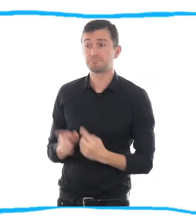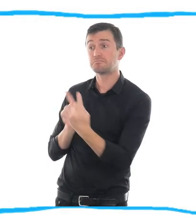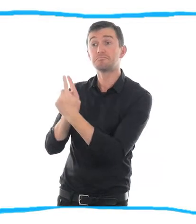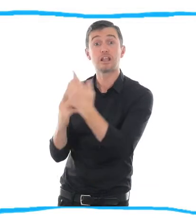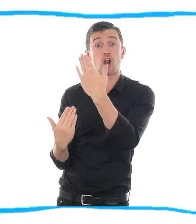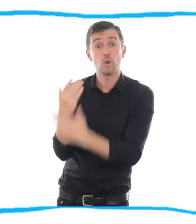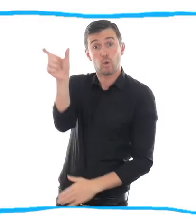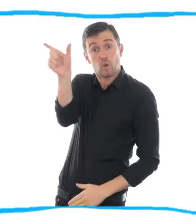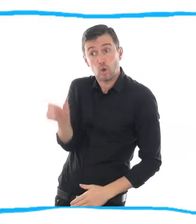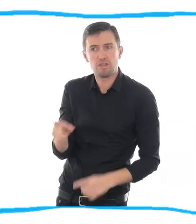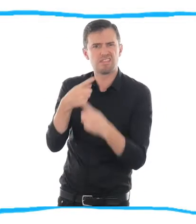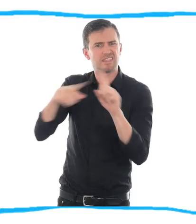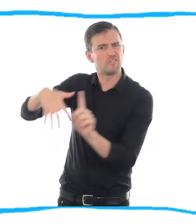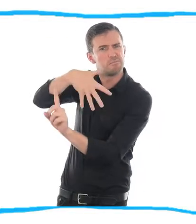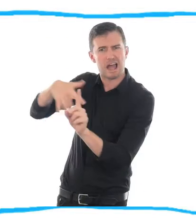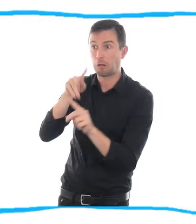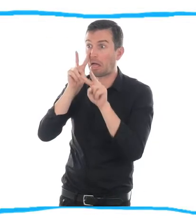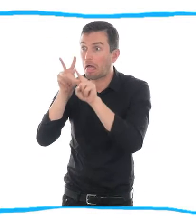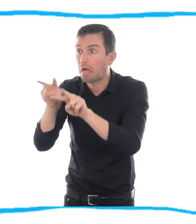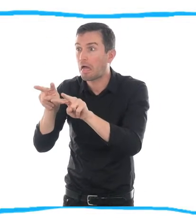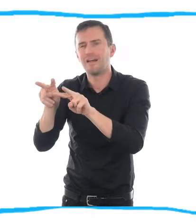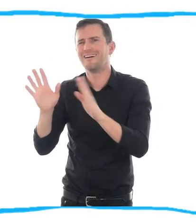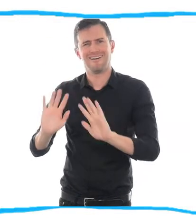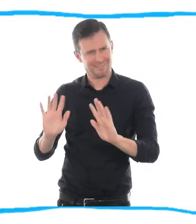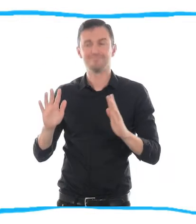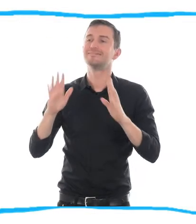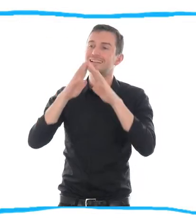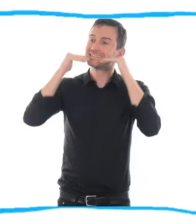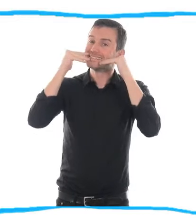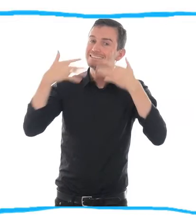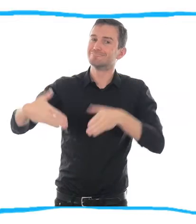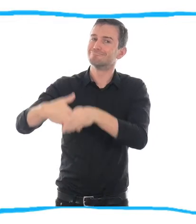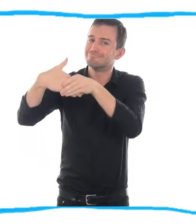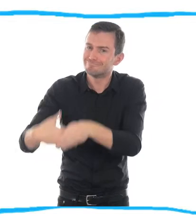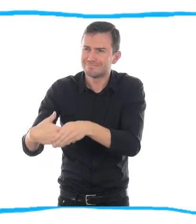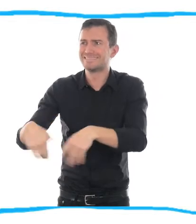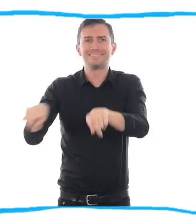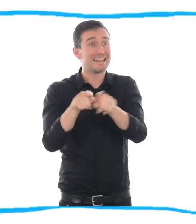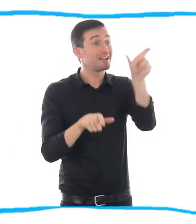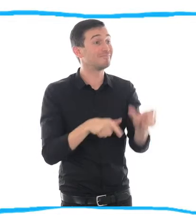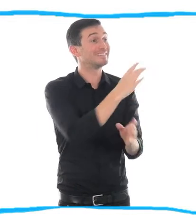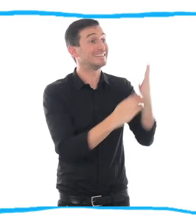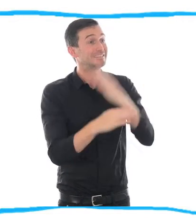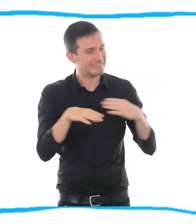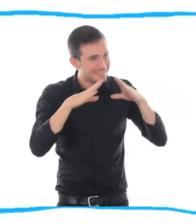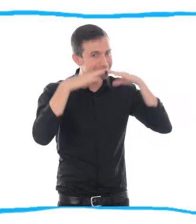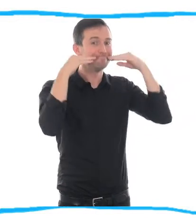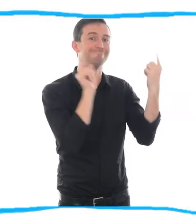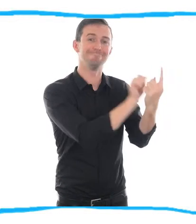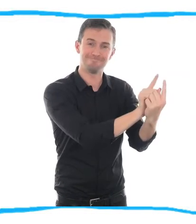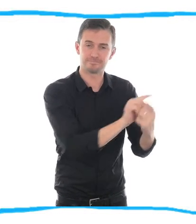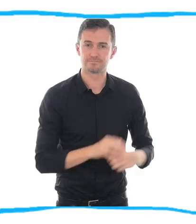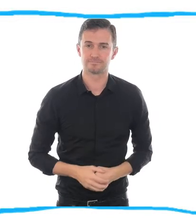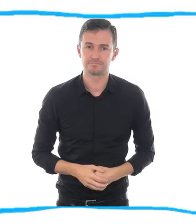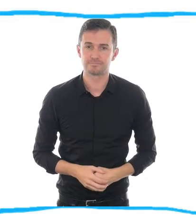different ethnic background, you don't stare. You simply smile, introduce yourself, and say hello. It's no different when you meet people with